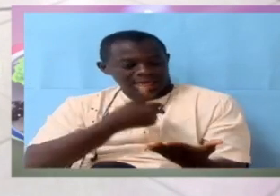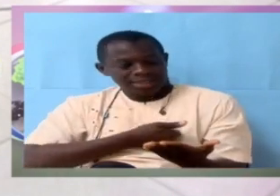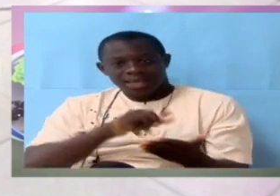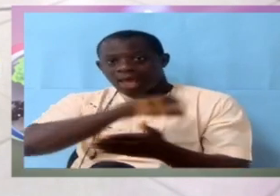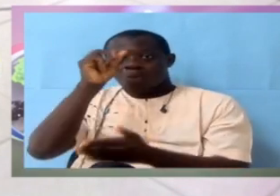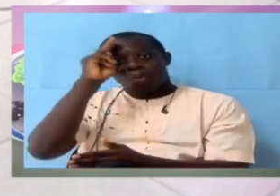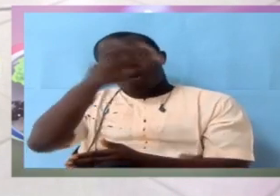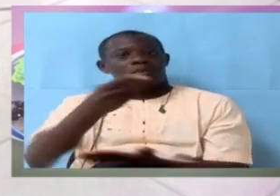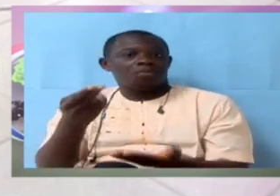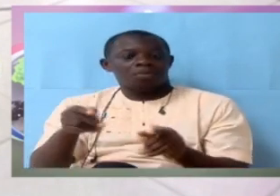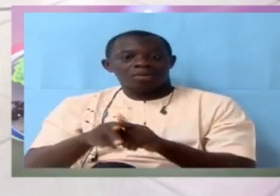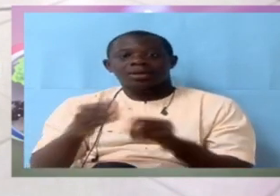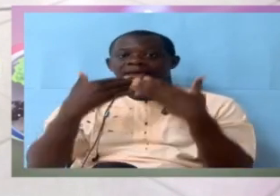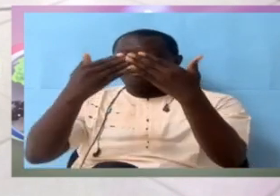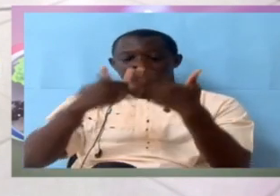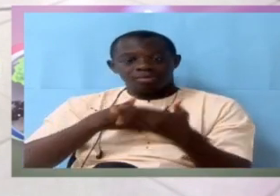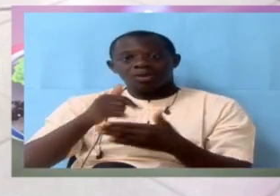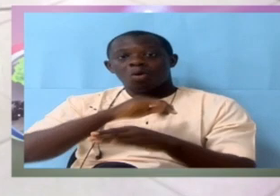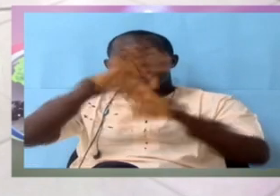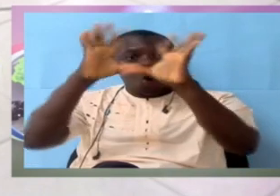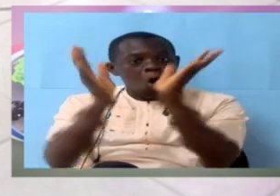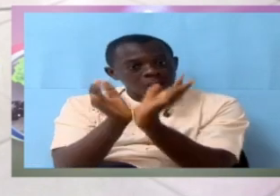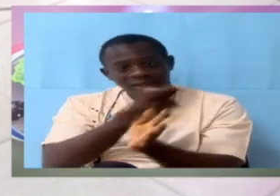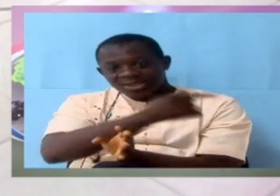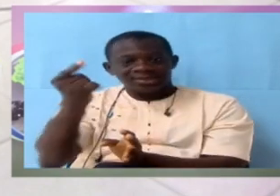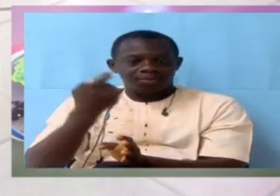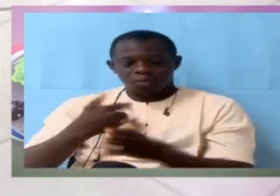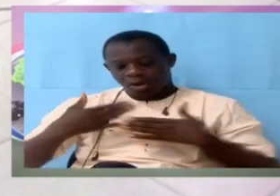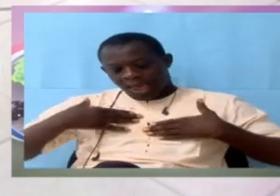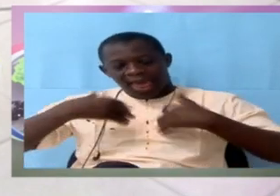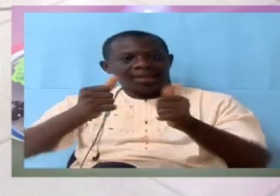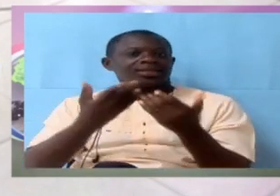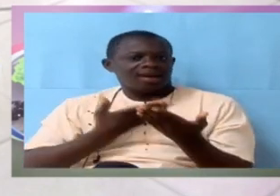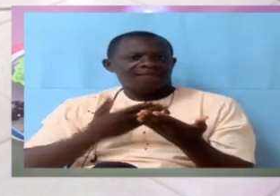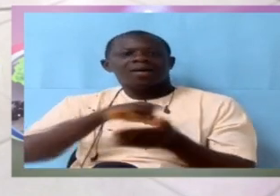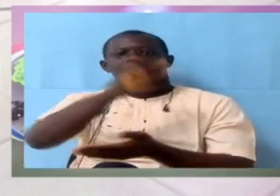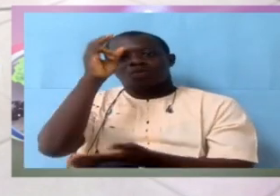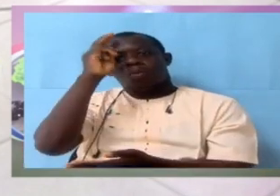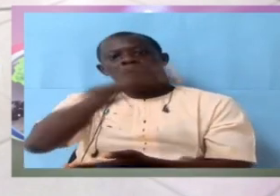He told me all these people were cured. They were cured and they went home, and many others.